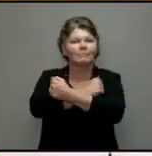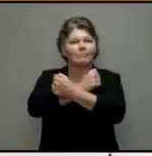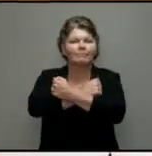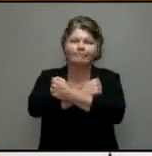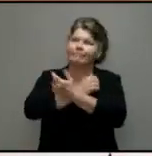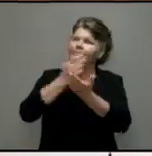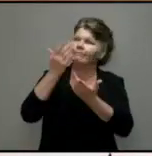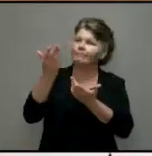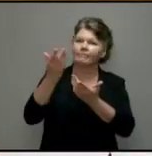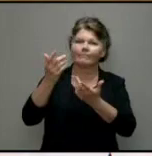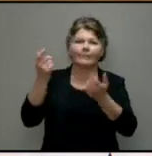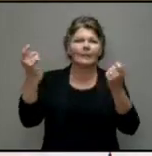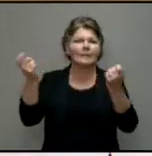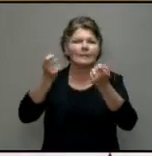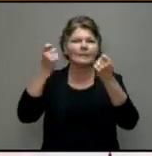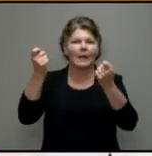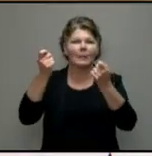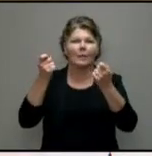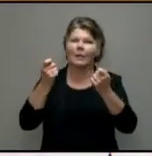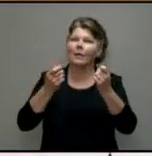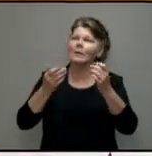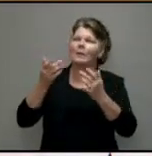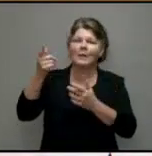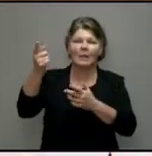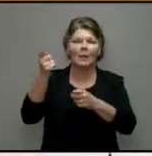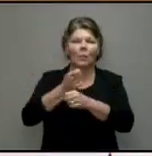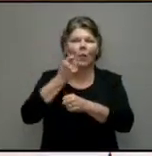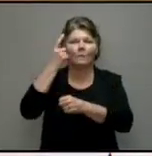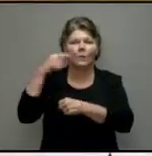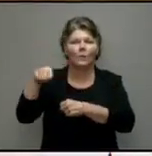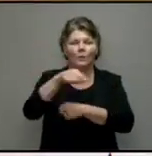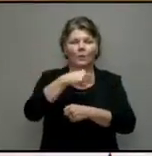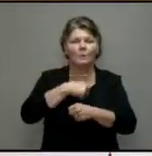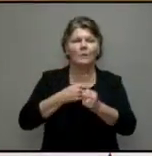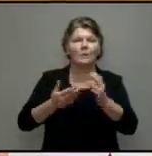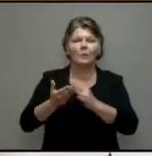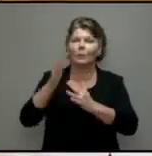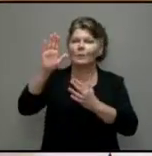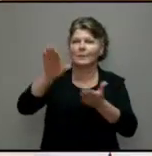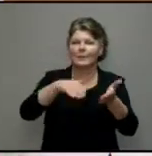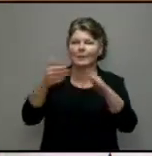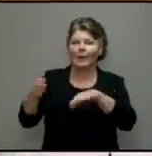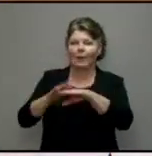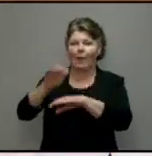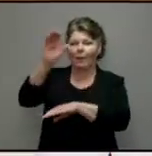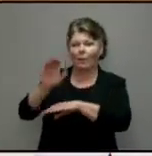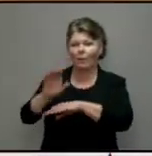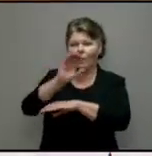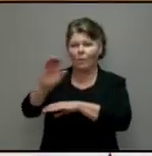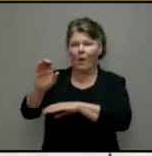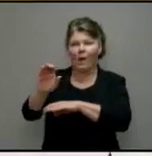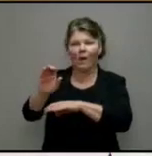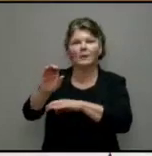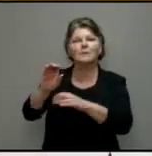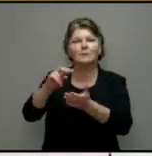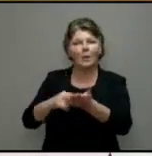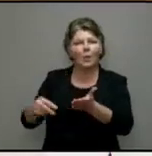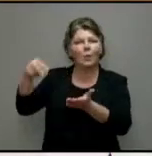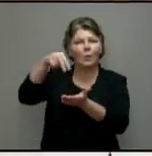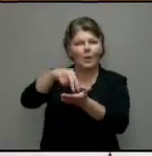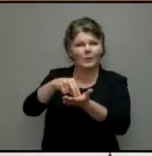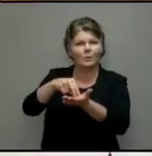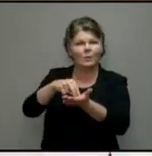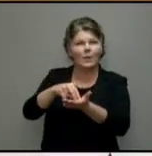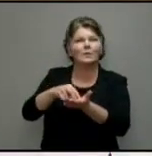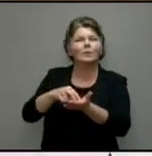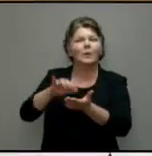me, by his death on the cross and by his glorious resurrection. That's why we celebrate Christmas every